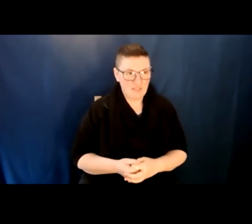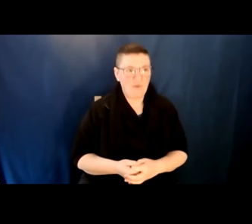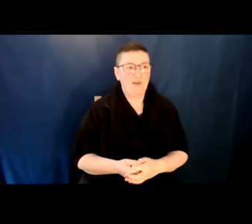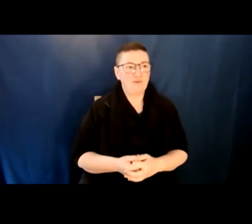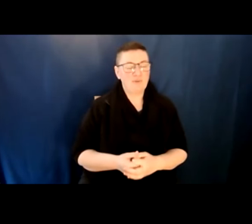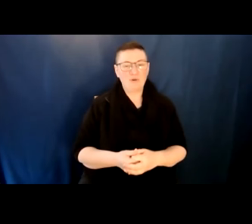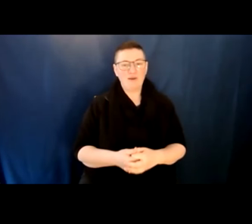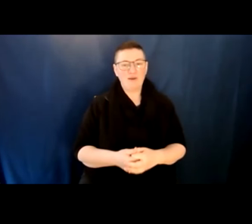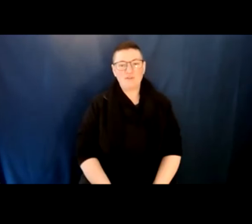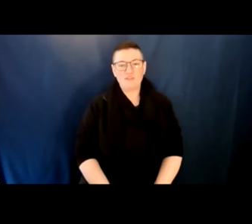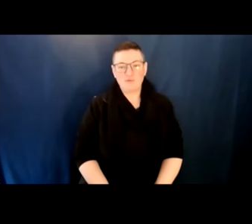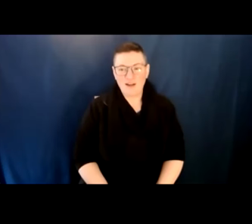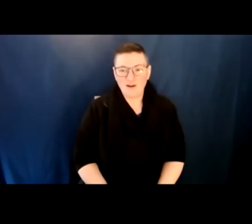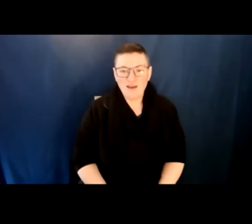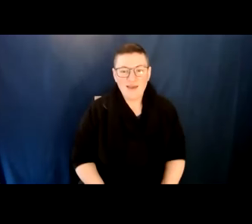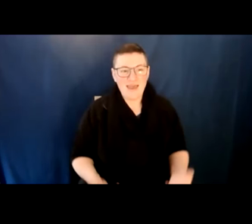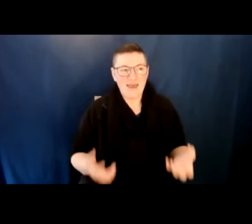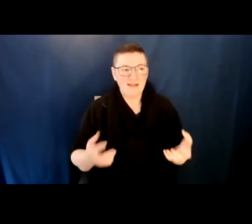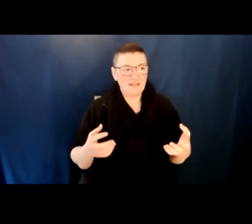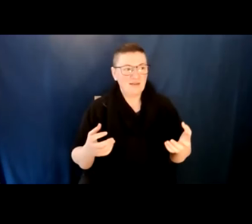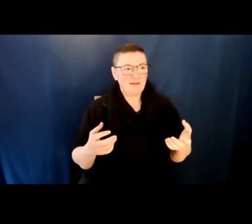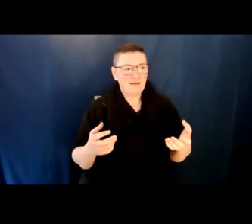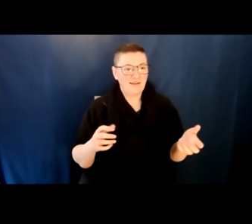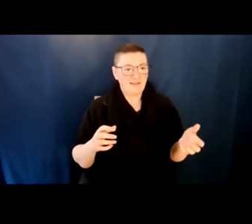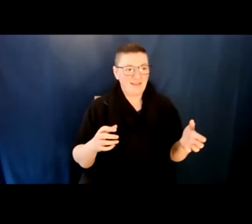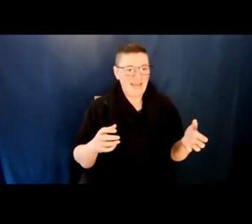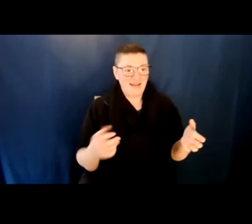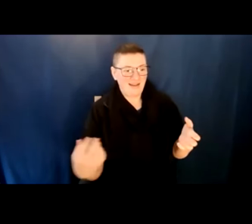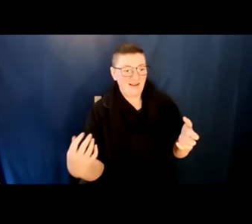difficult experience with my mobile phone service provider, and